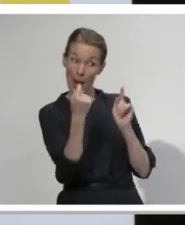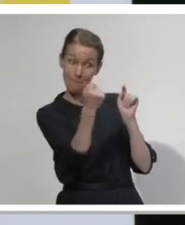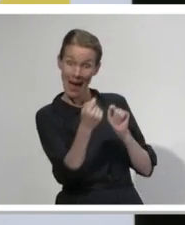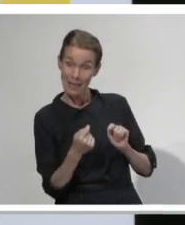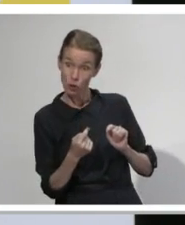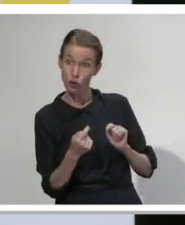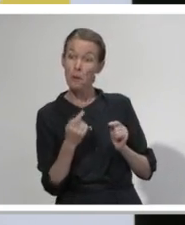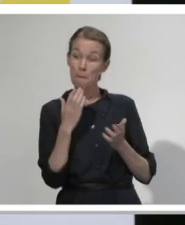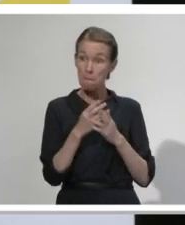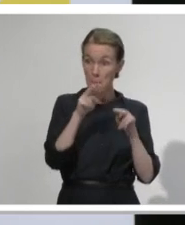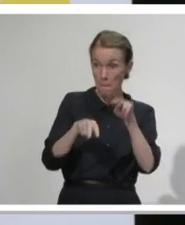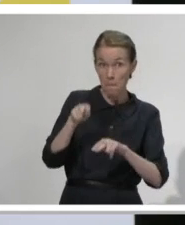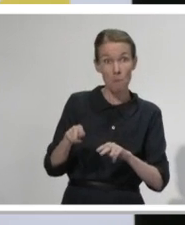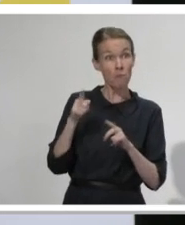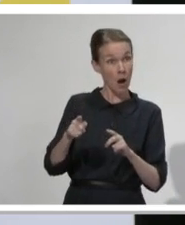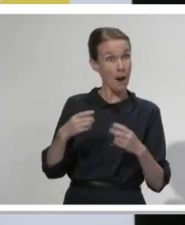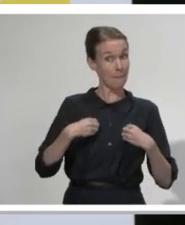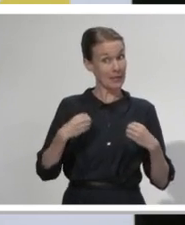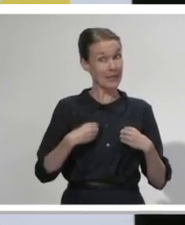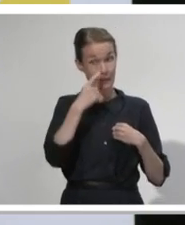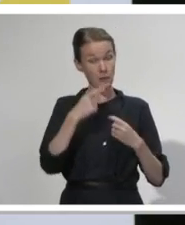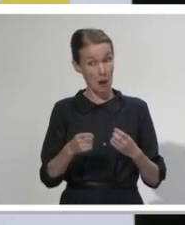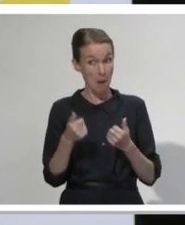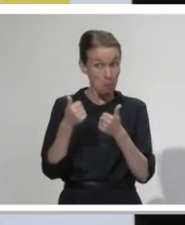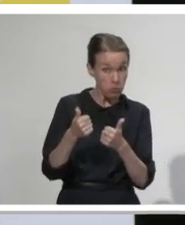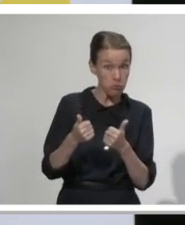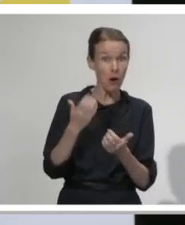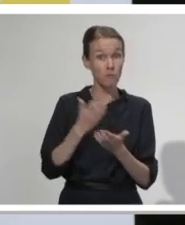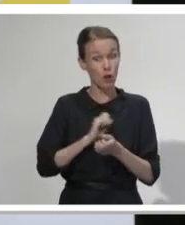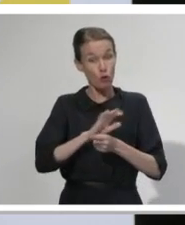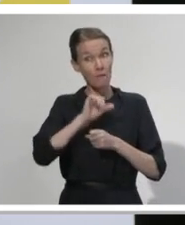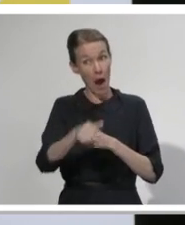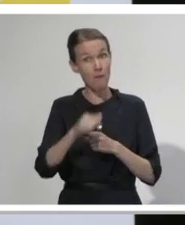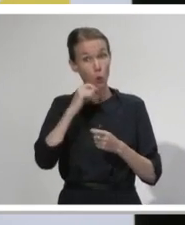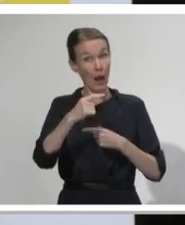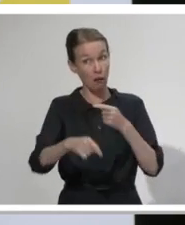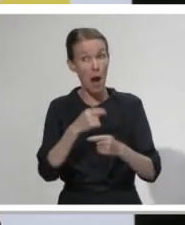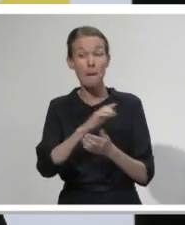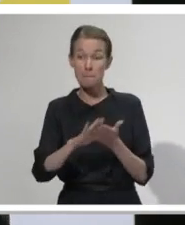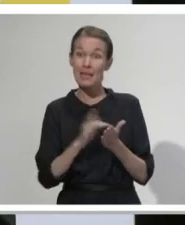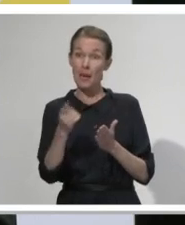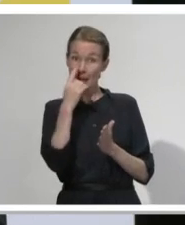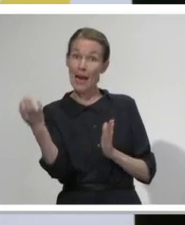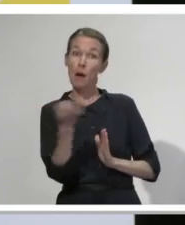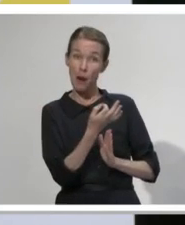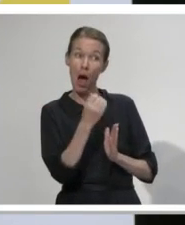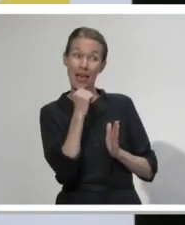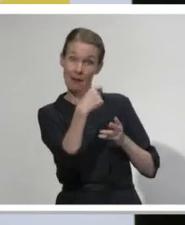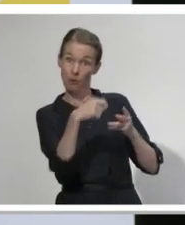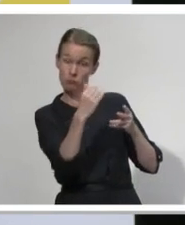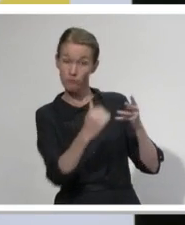business. Then the scheme is open to those businesses as it is to all other small and medium enterprises, yes. Minister, is New Zealand going to